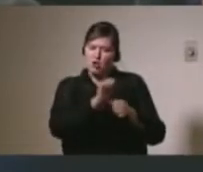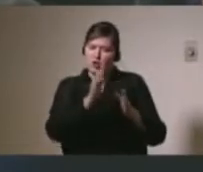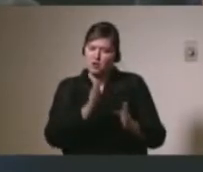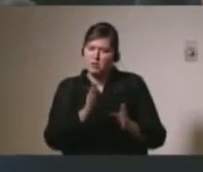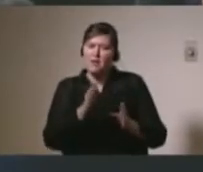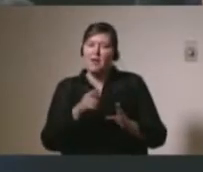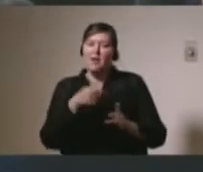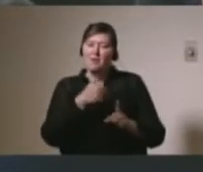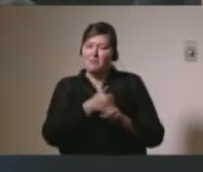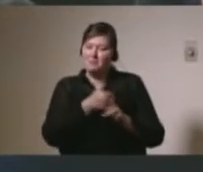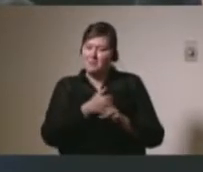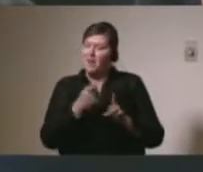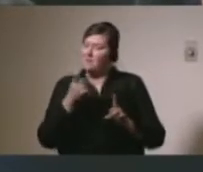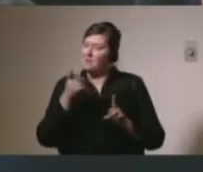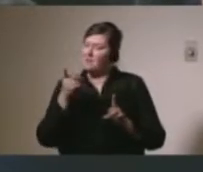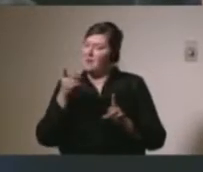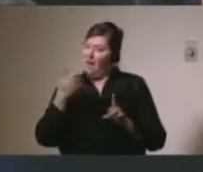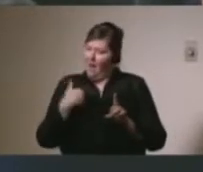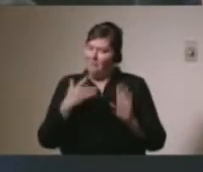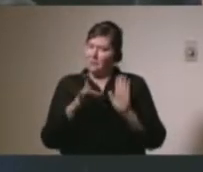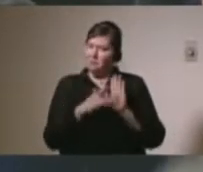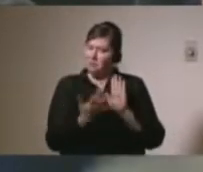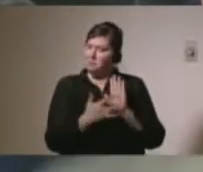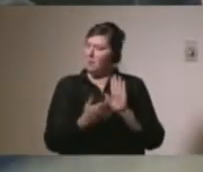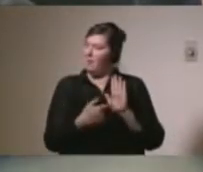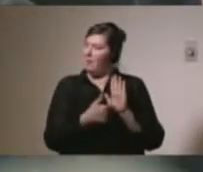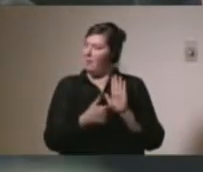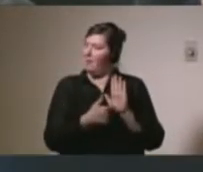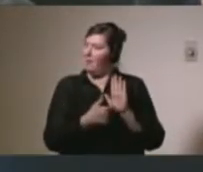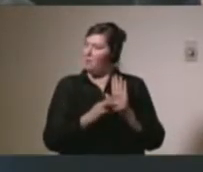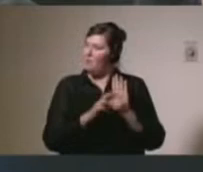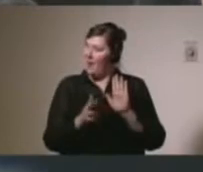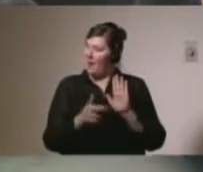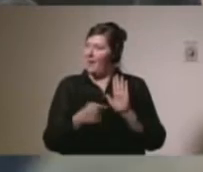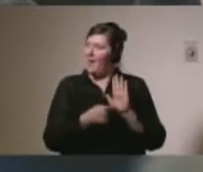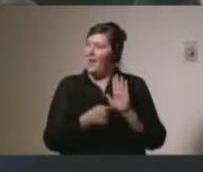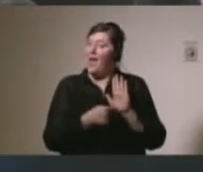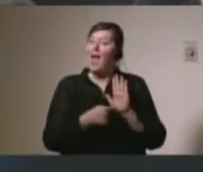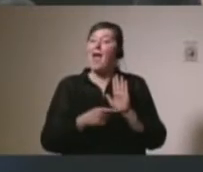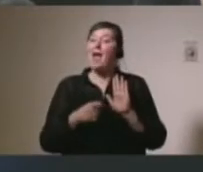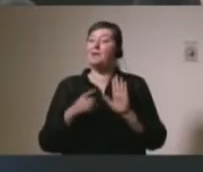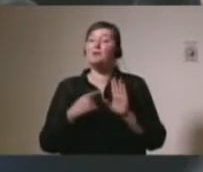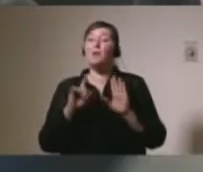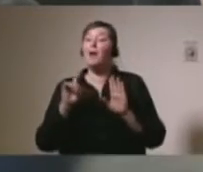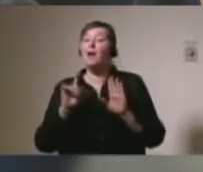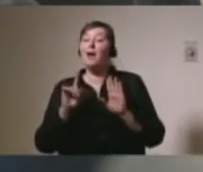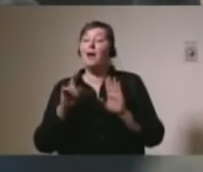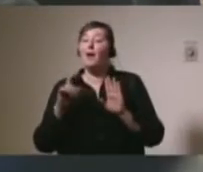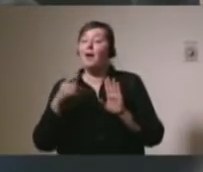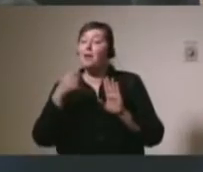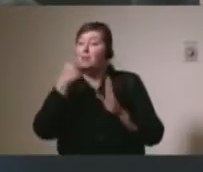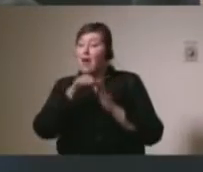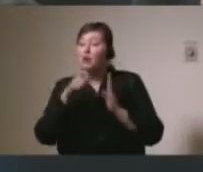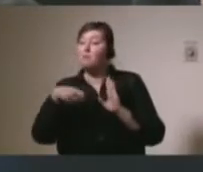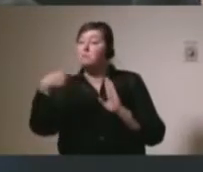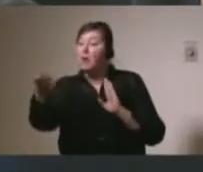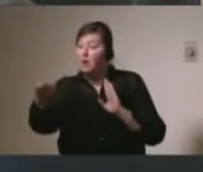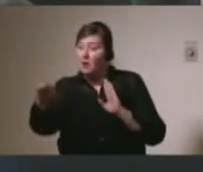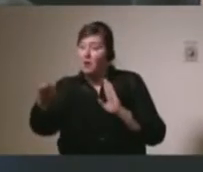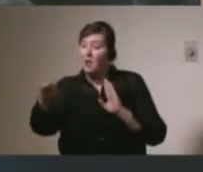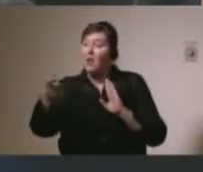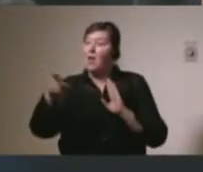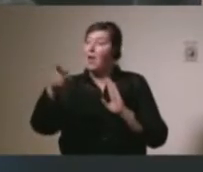out to the customer and actually doing some financial services on that tablet. Could you explain some